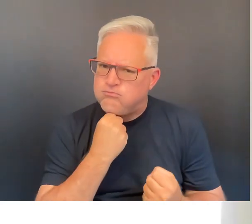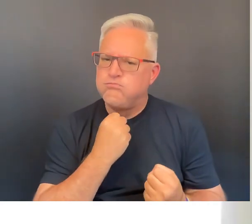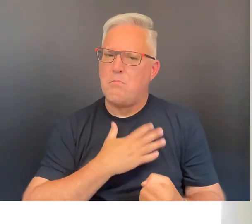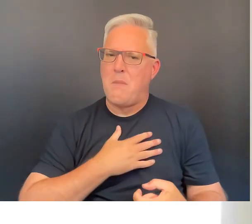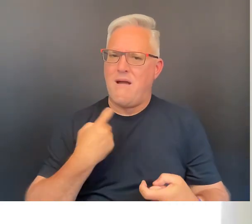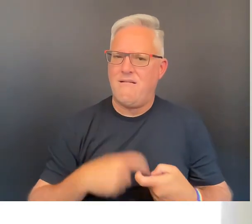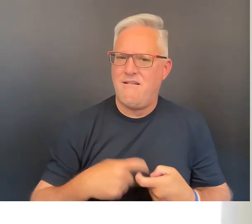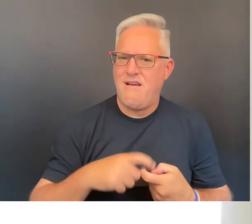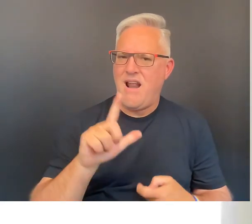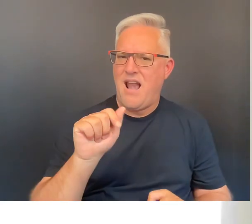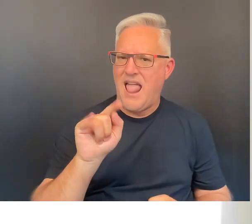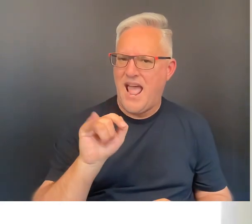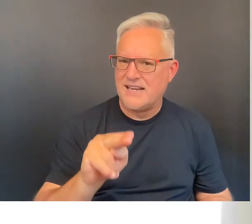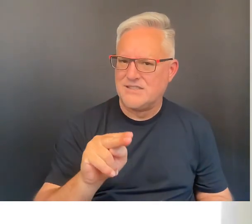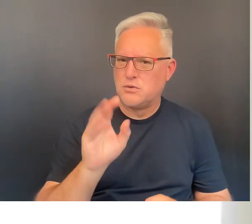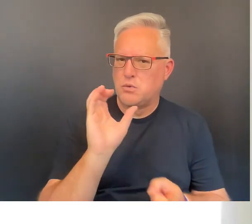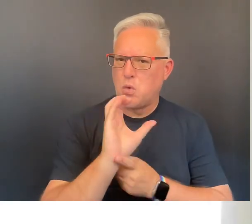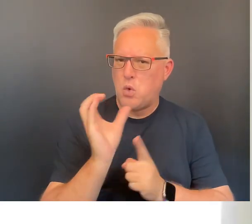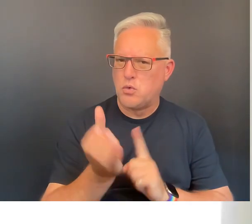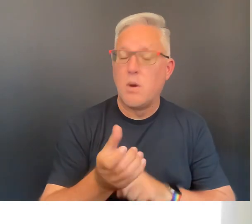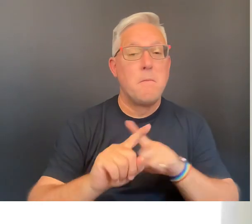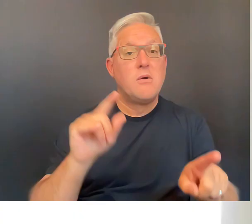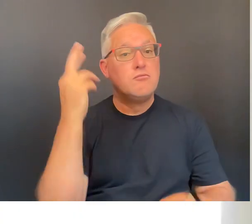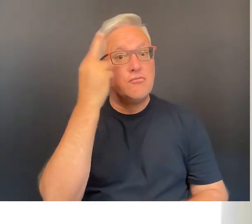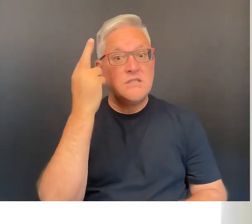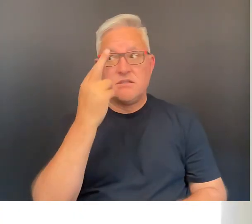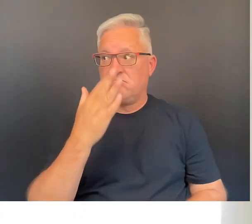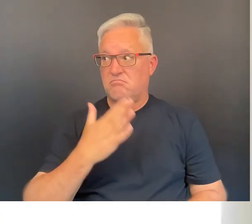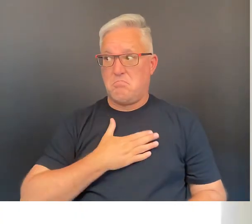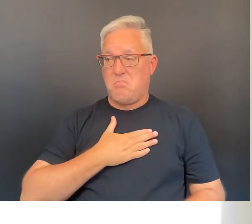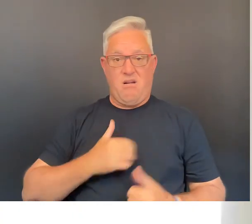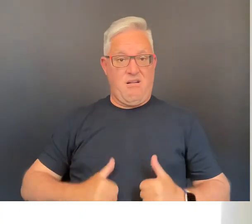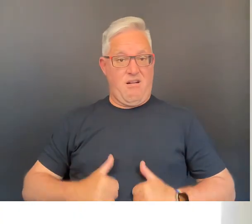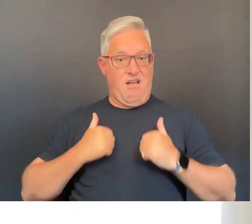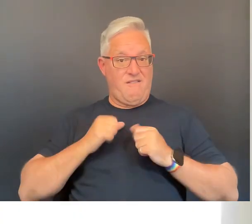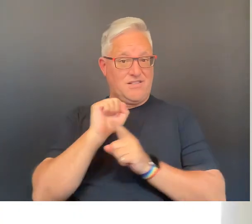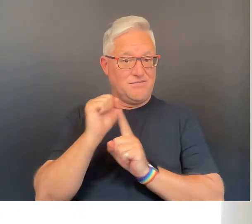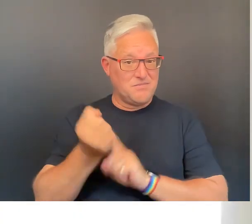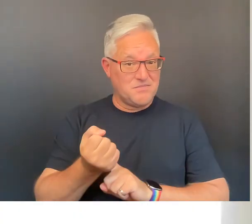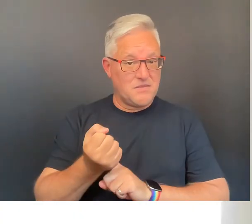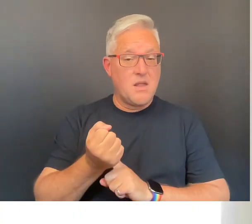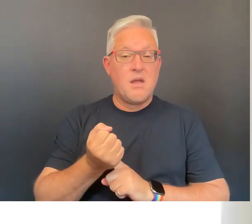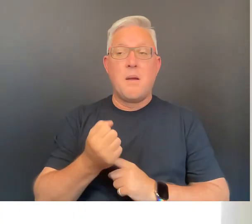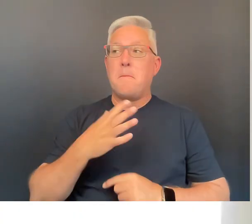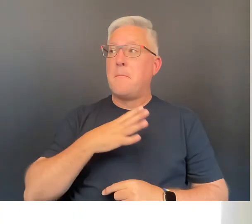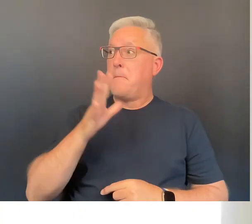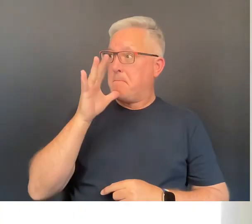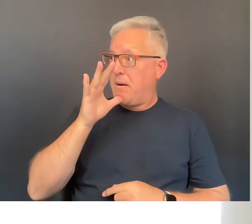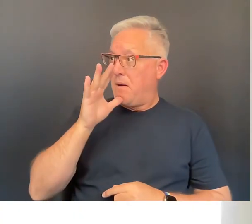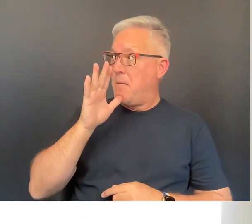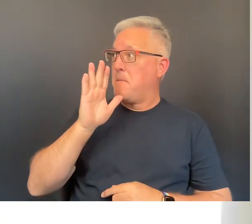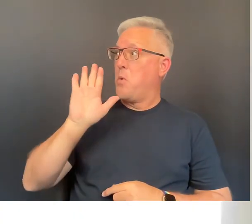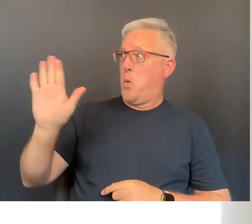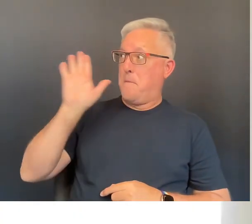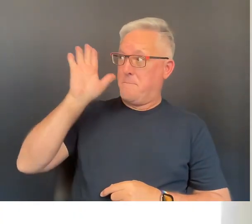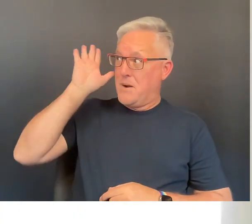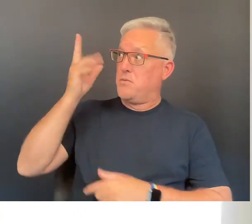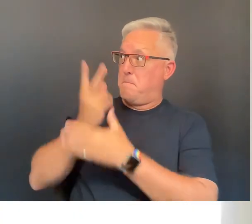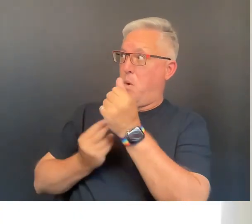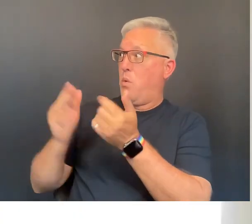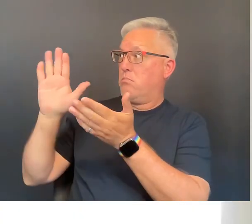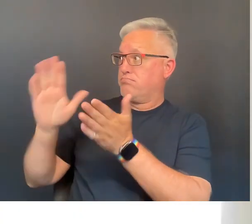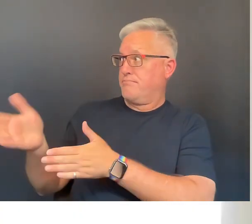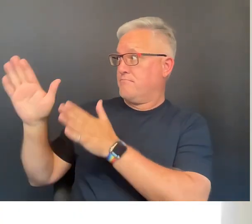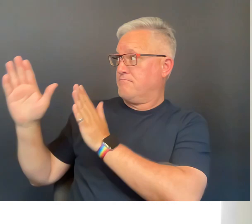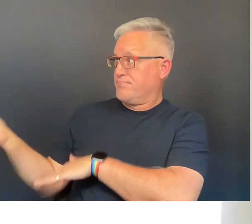was the predominant only because of our life situation too, where both of my mom's parents had already passed away, and